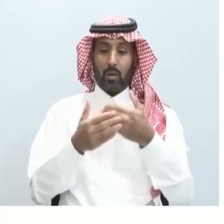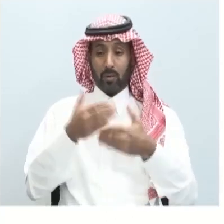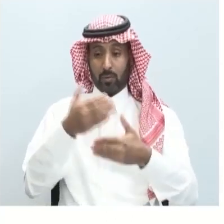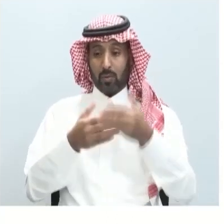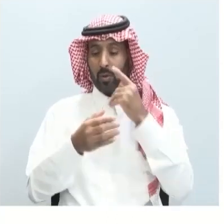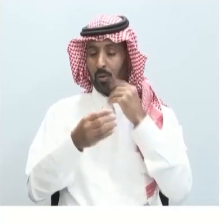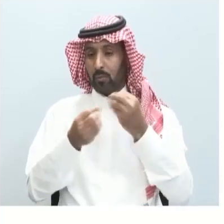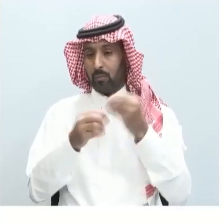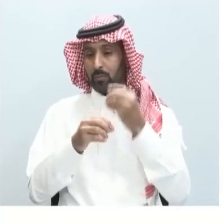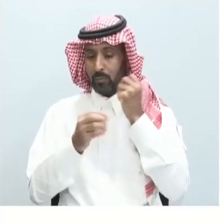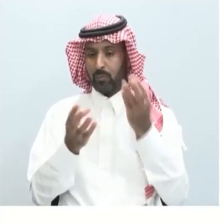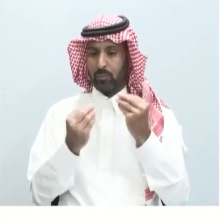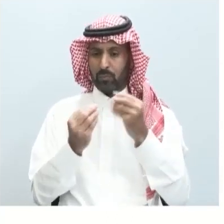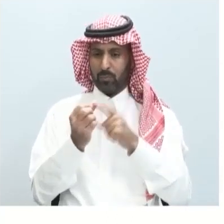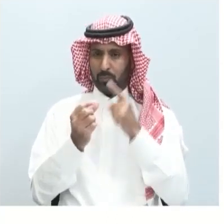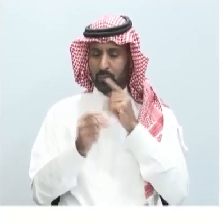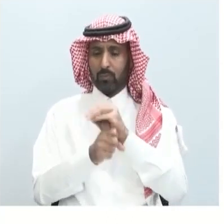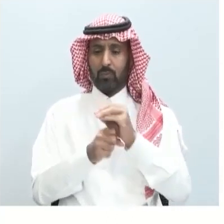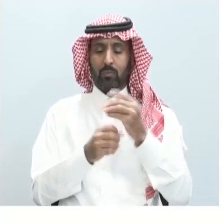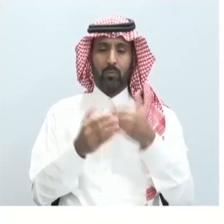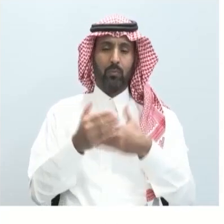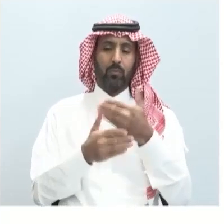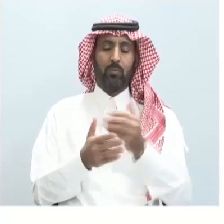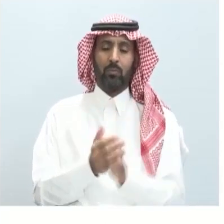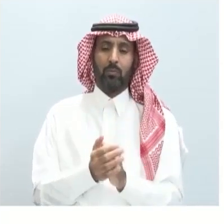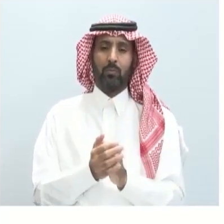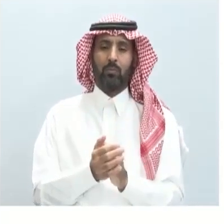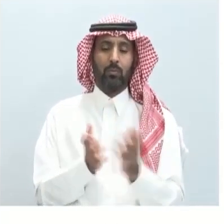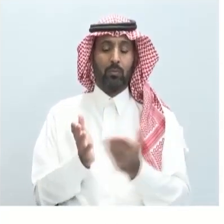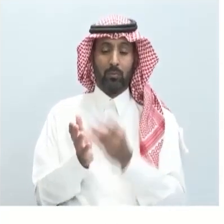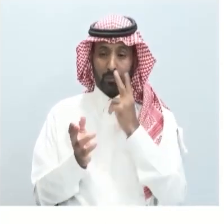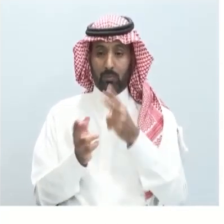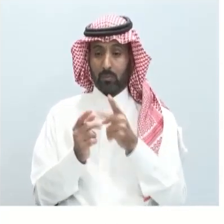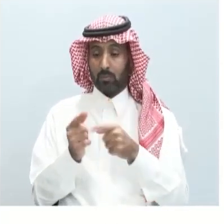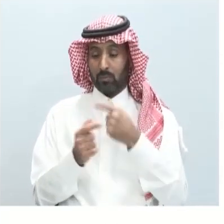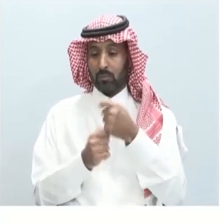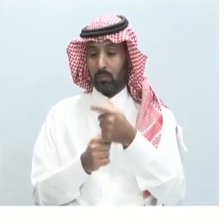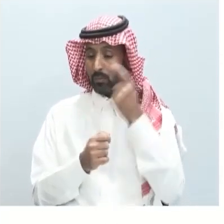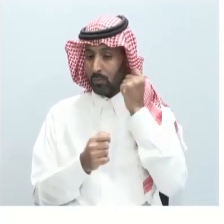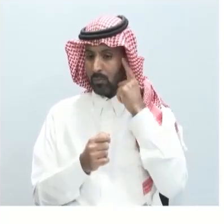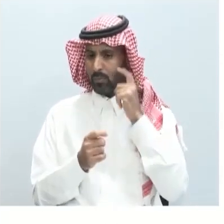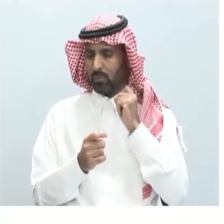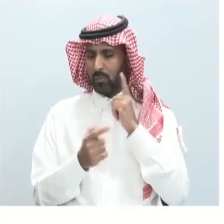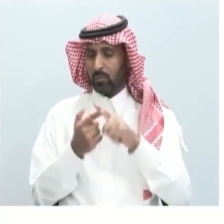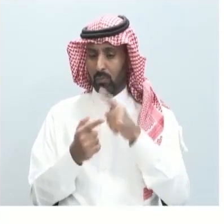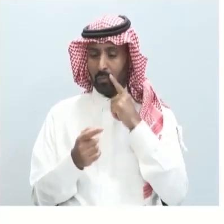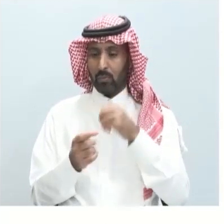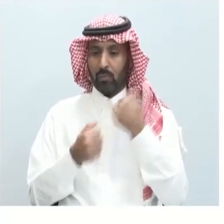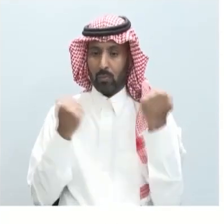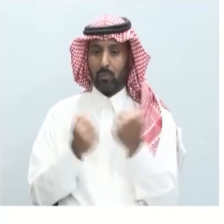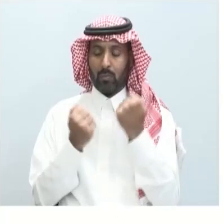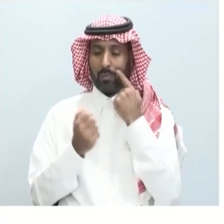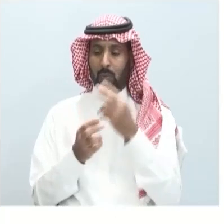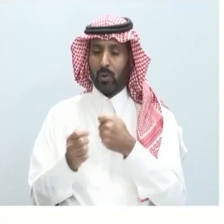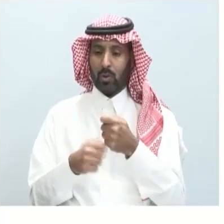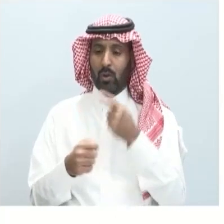provide high-quality learning and develop available talent and potential. Graduates will have the knowledge and skills required by the job